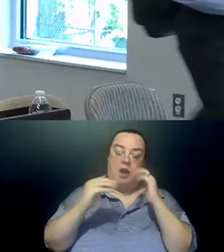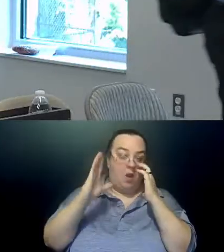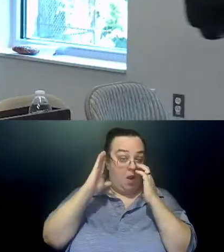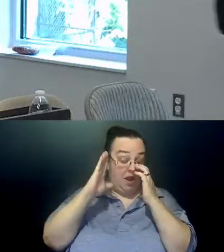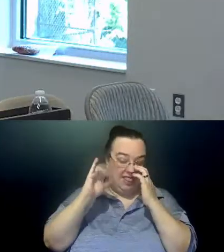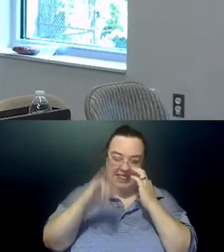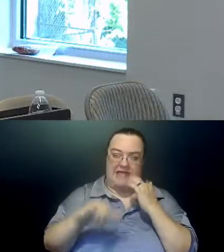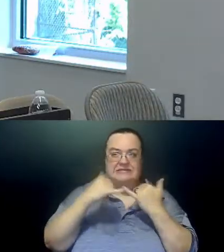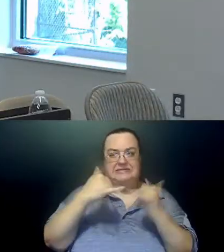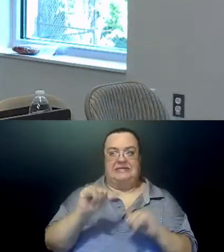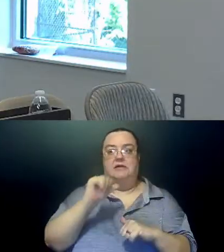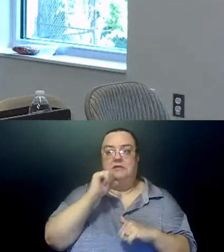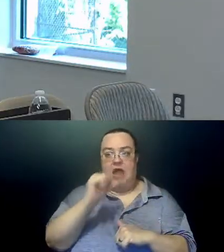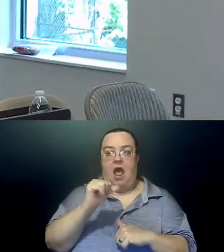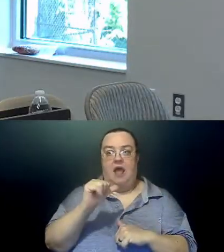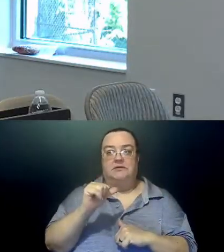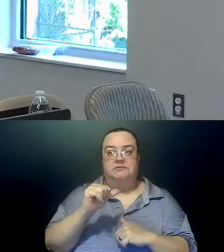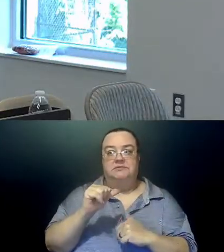unreasonable.